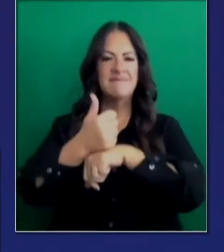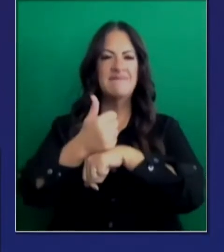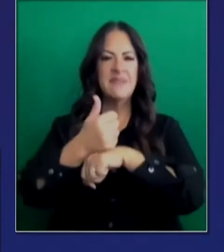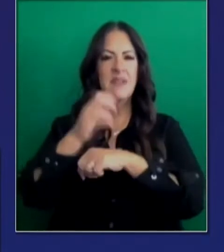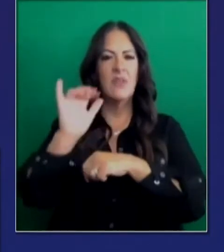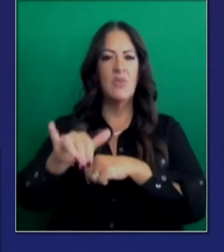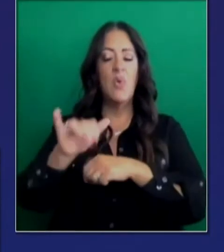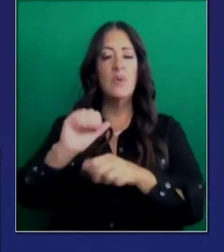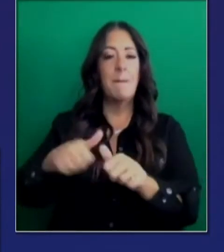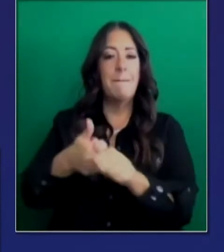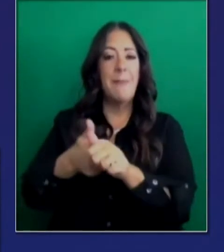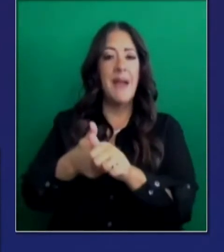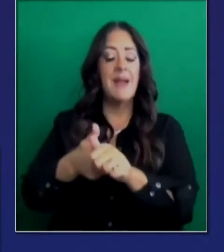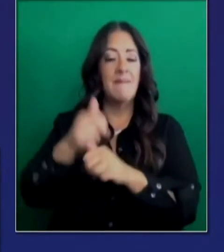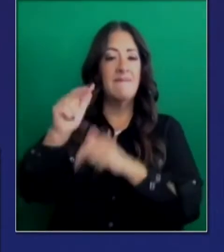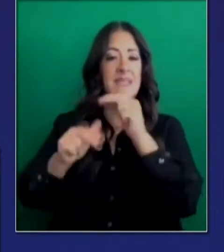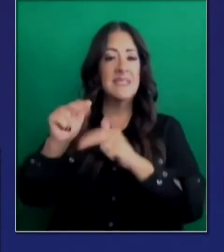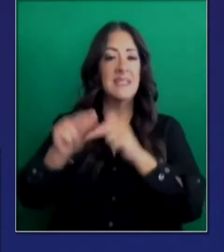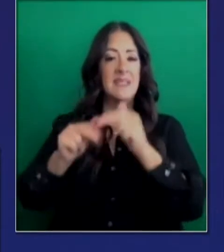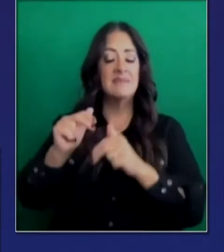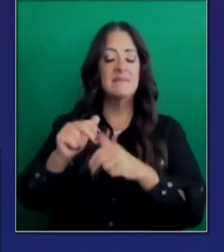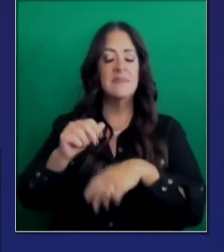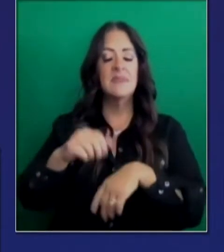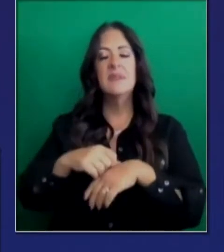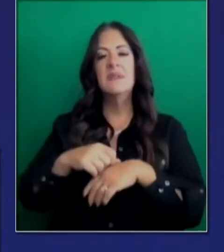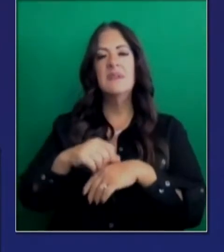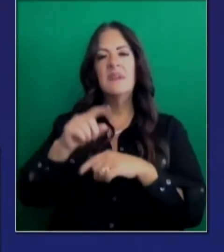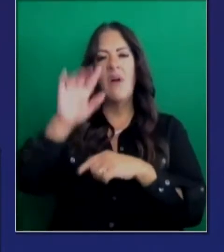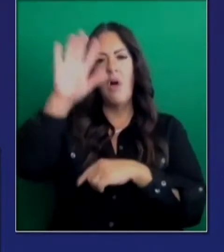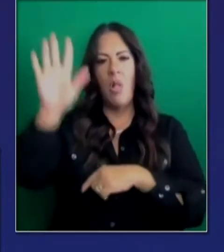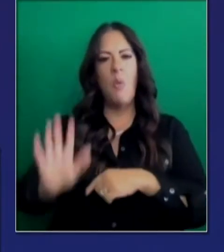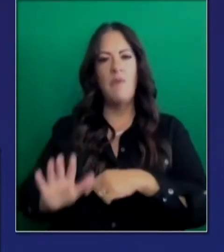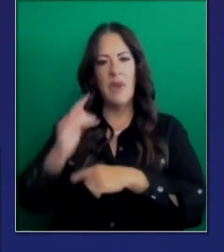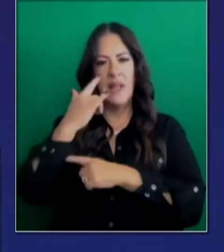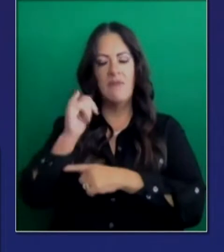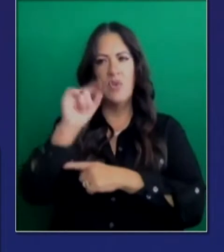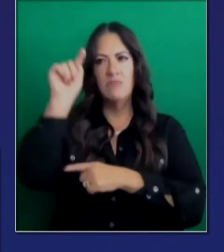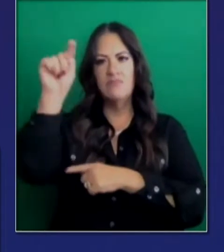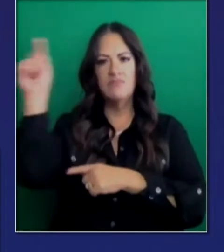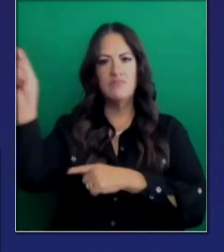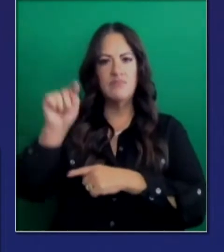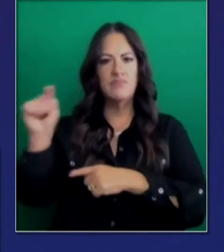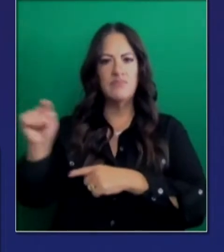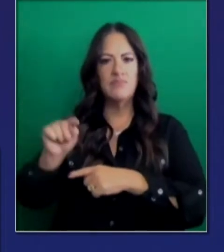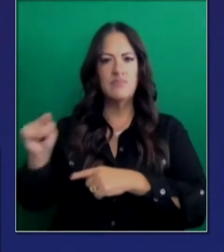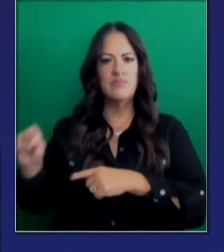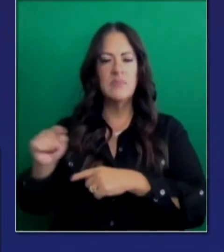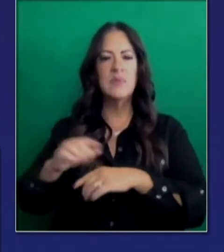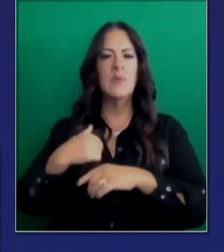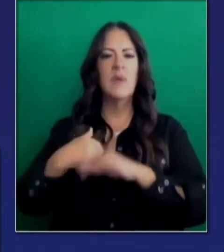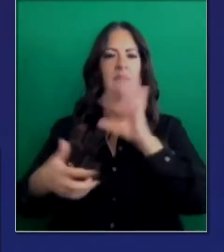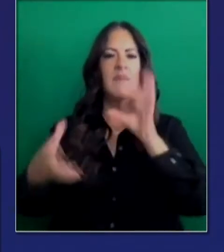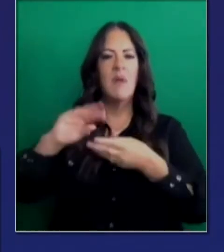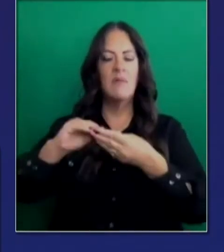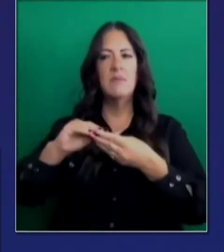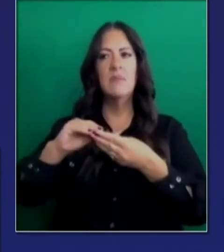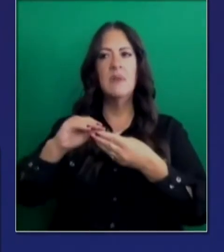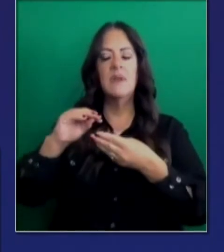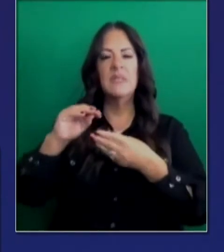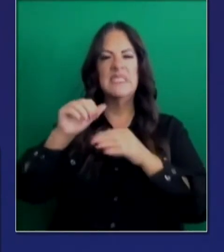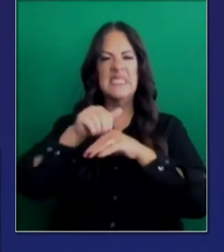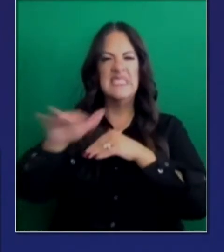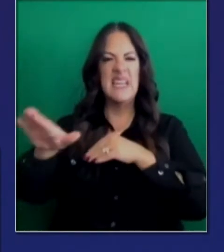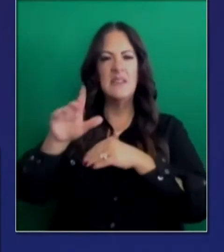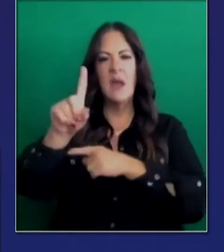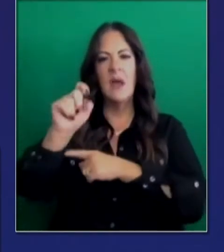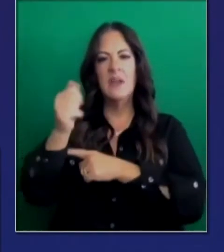familiar with in Southern California and San Diego, as well as Los Angeles. About 117 patients currently are in